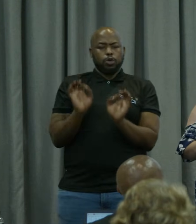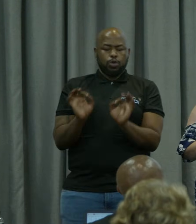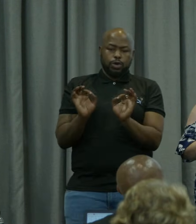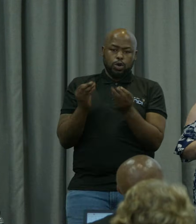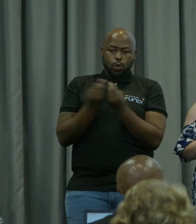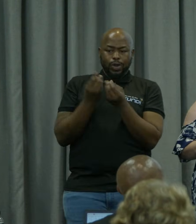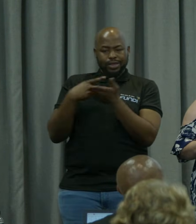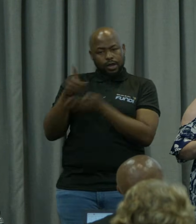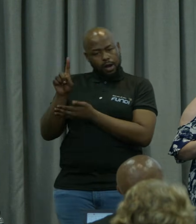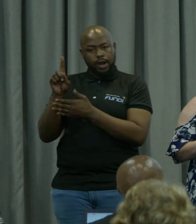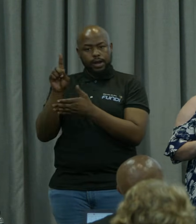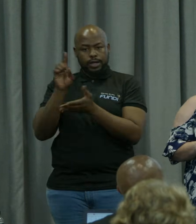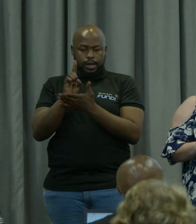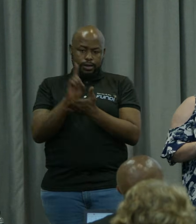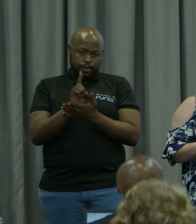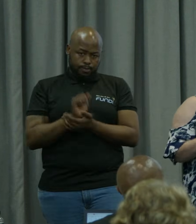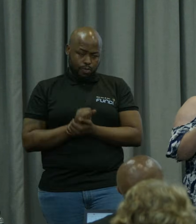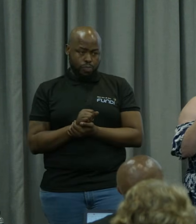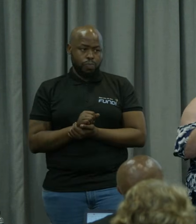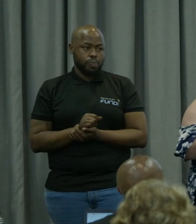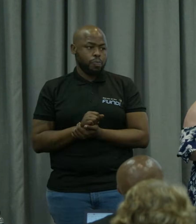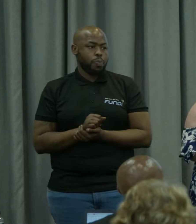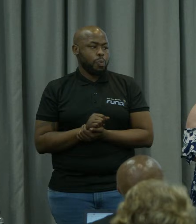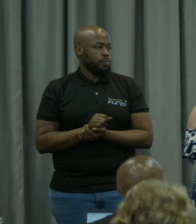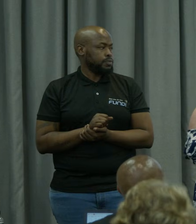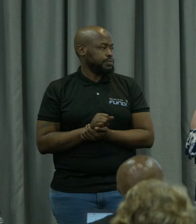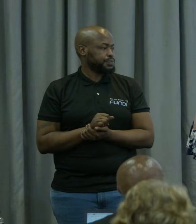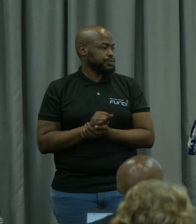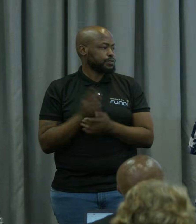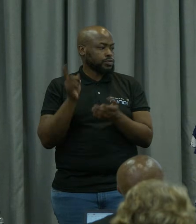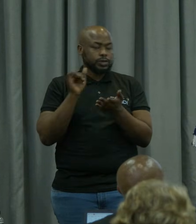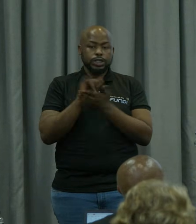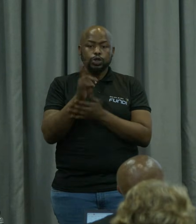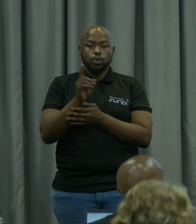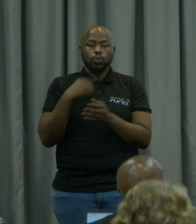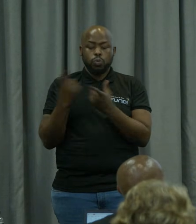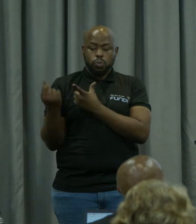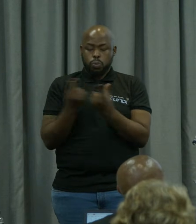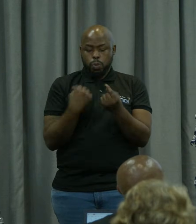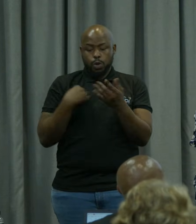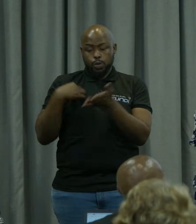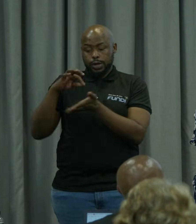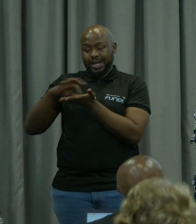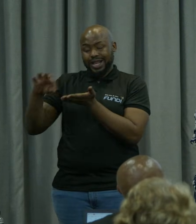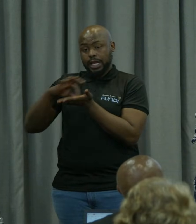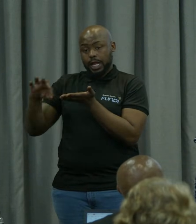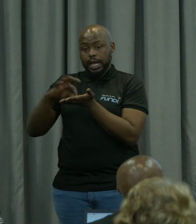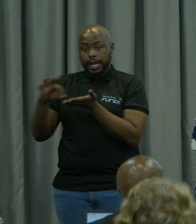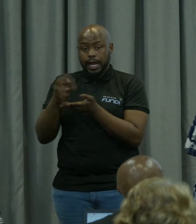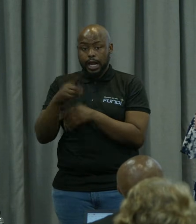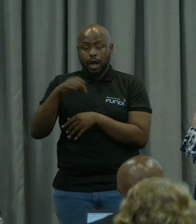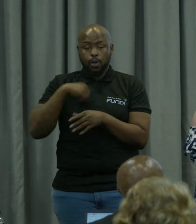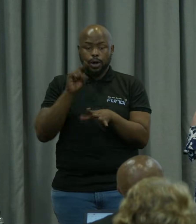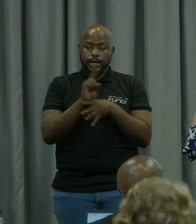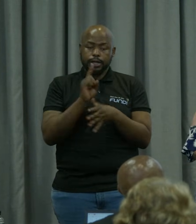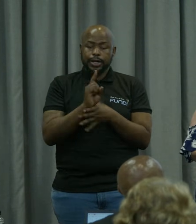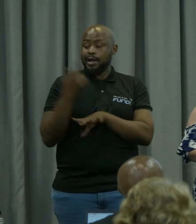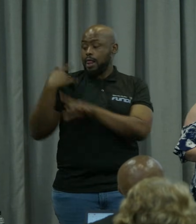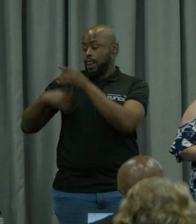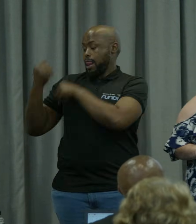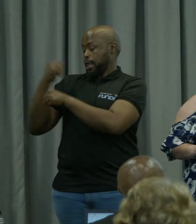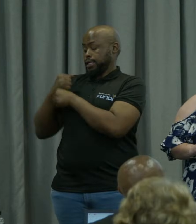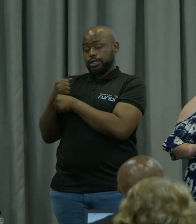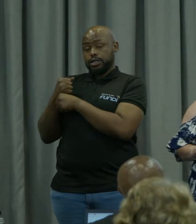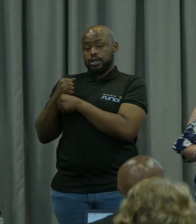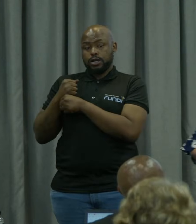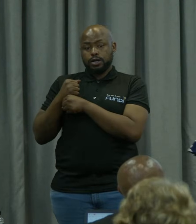right data. Okay? So that's what we're doing. We're trying to clean up our data. Then lastly, our curriculum